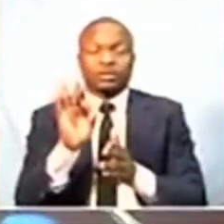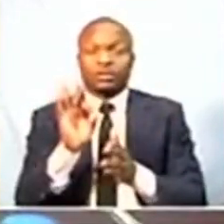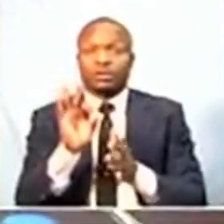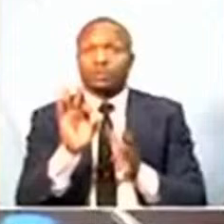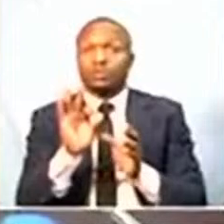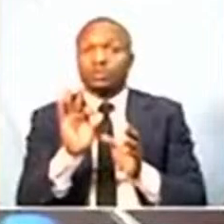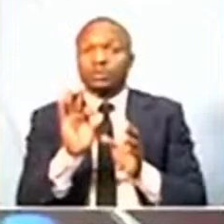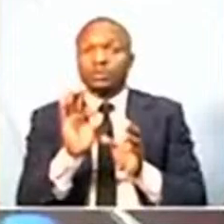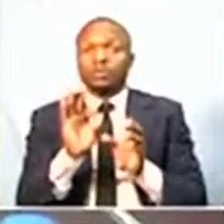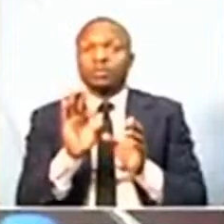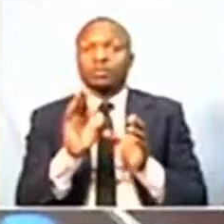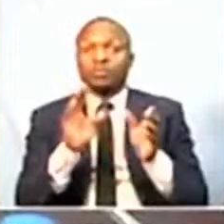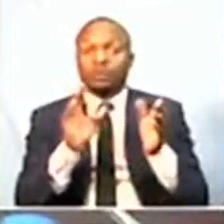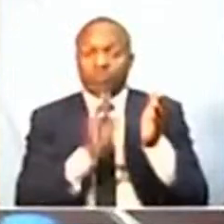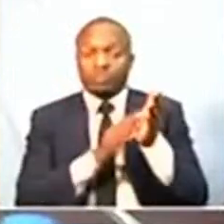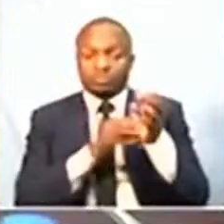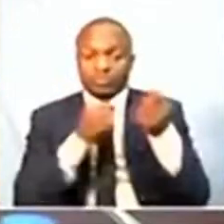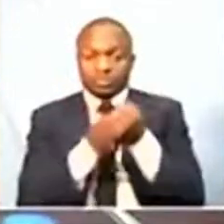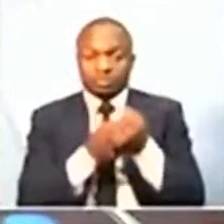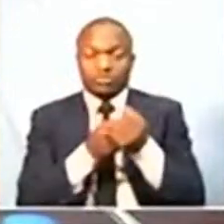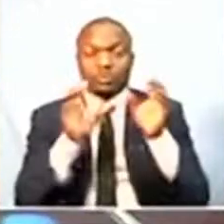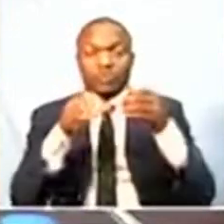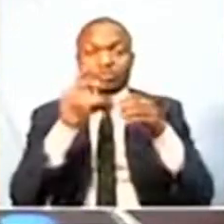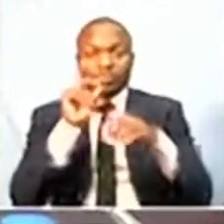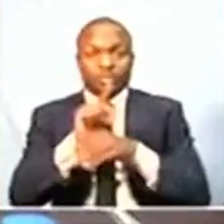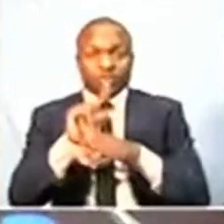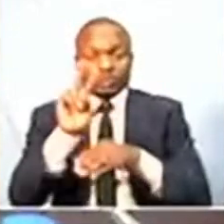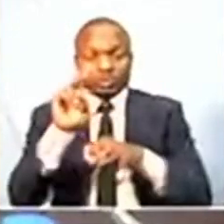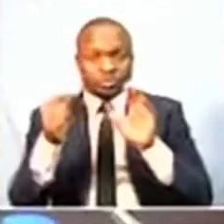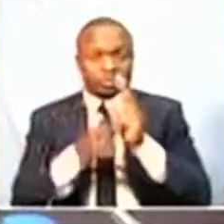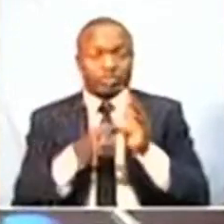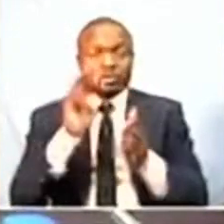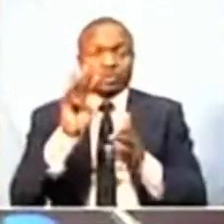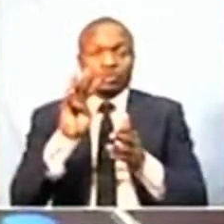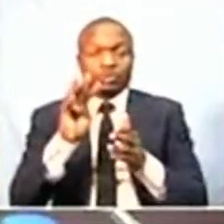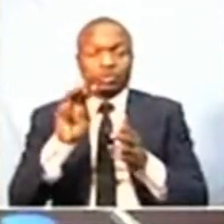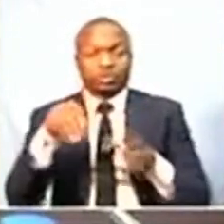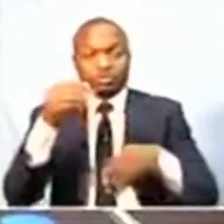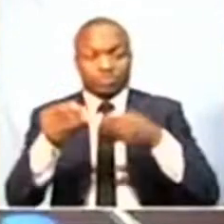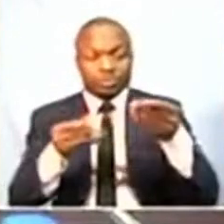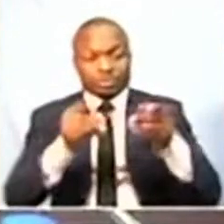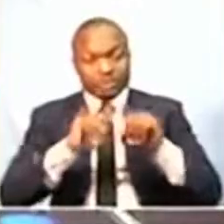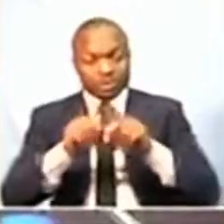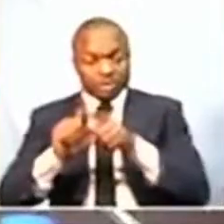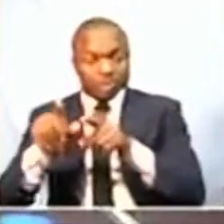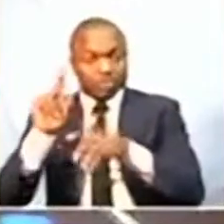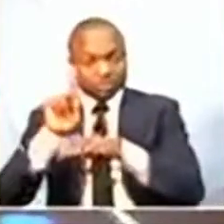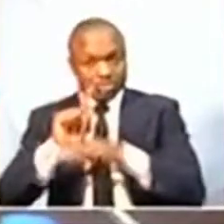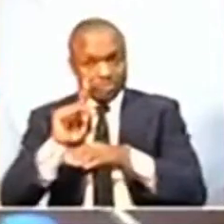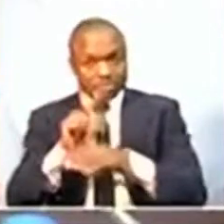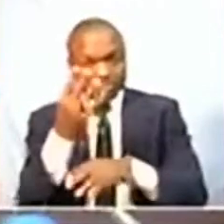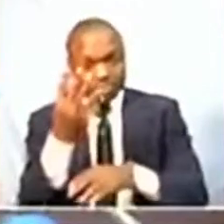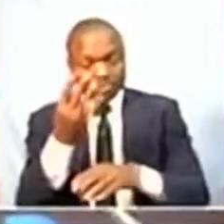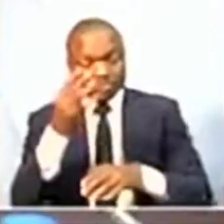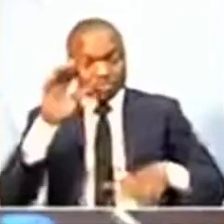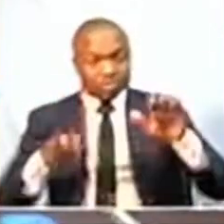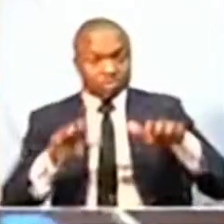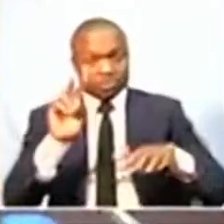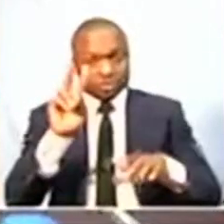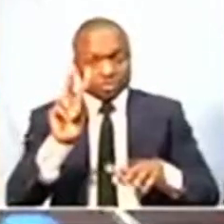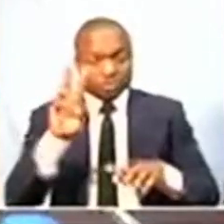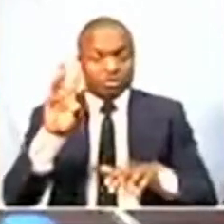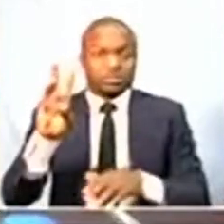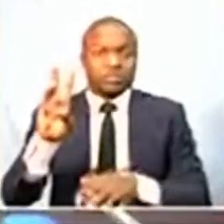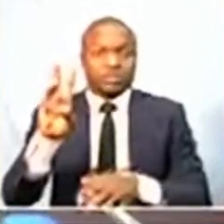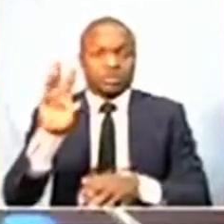to community projects, and 2.4 has been spent on the 4 varied projects, and the balance of 269